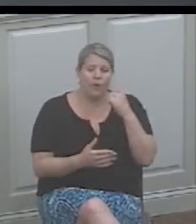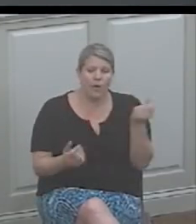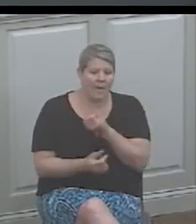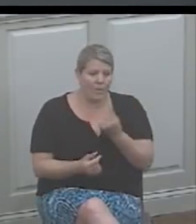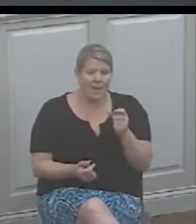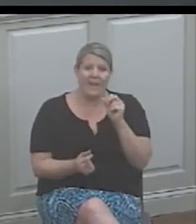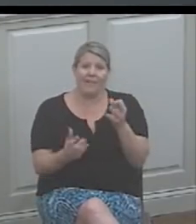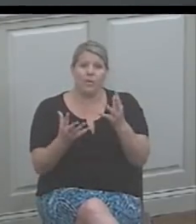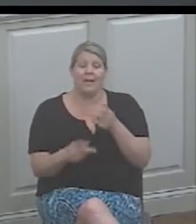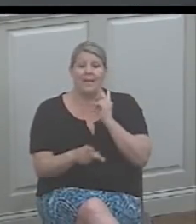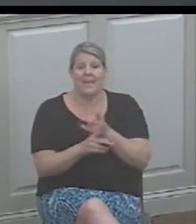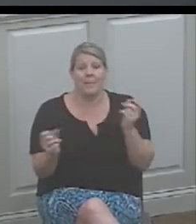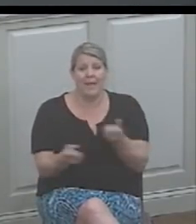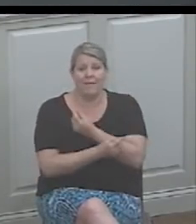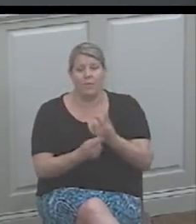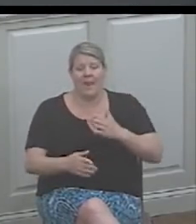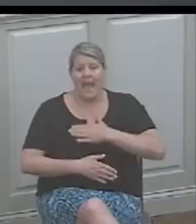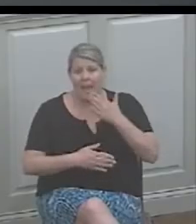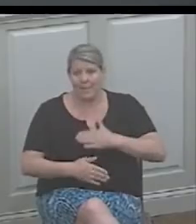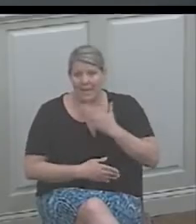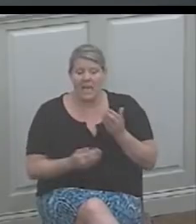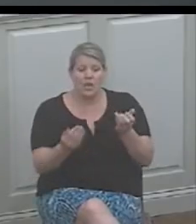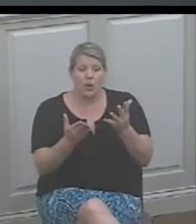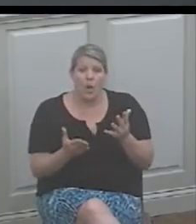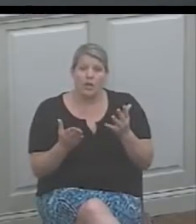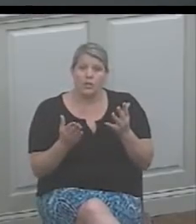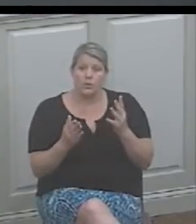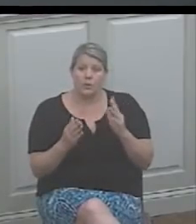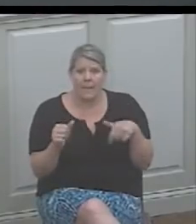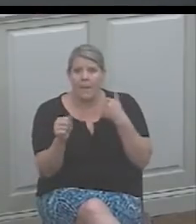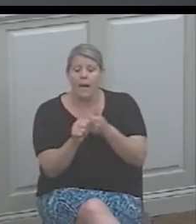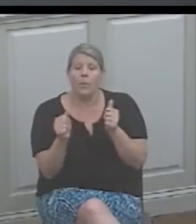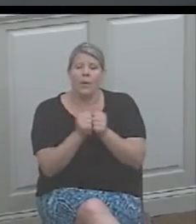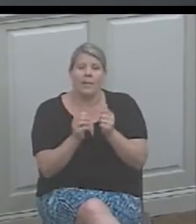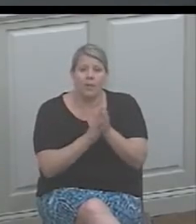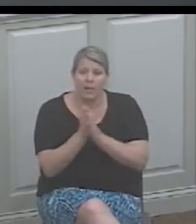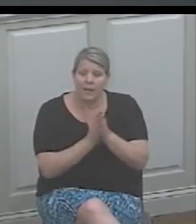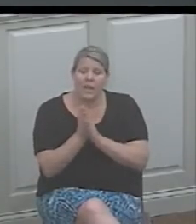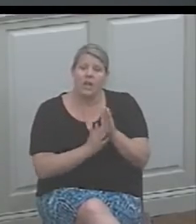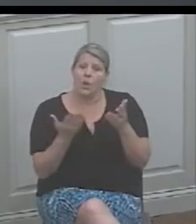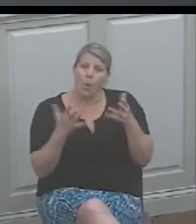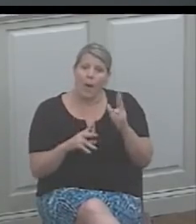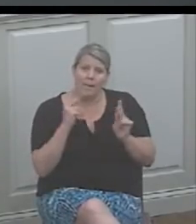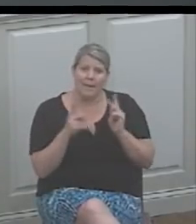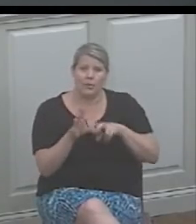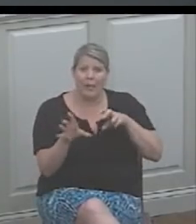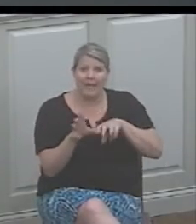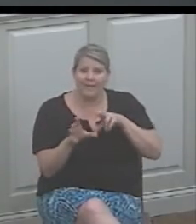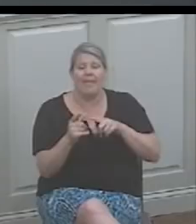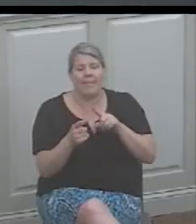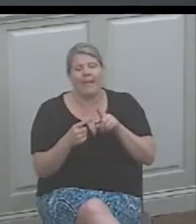want to keep everybody happy and you want to keep it built up, you don't have a big turnover, you want to keep your employees, that's what you need to